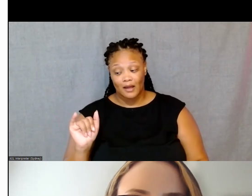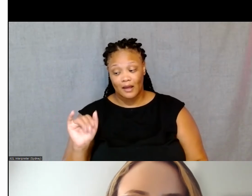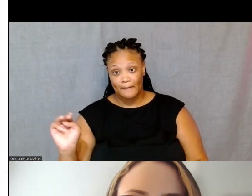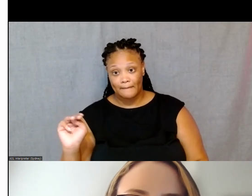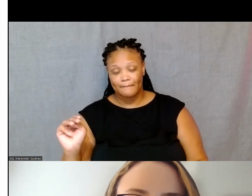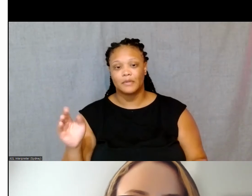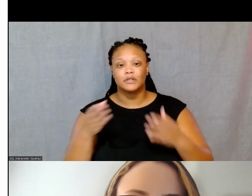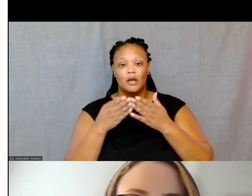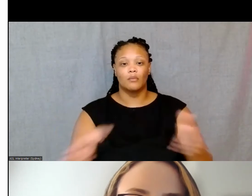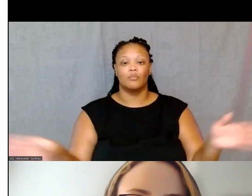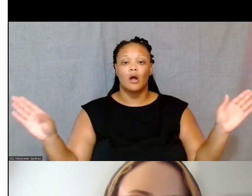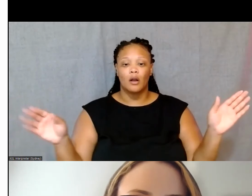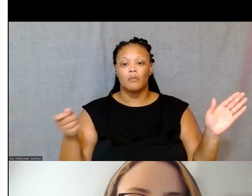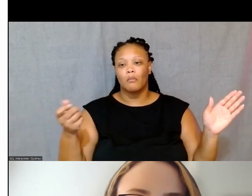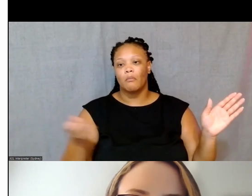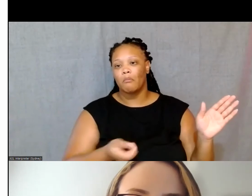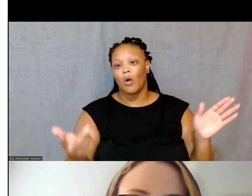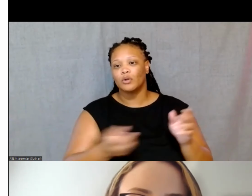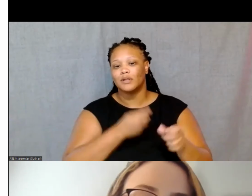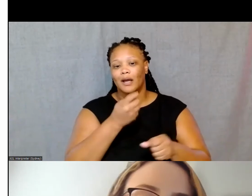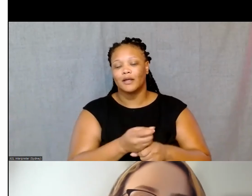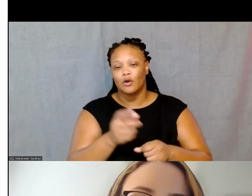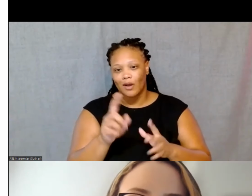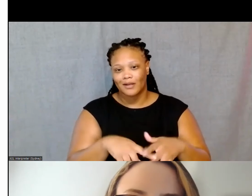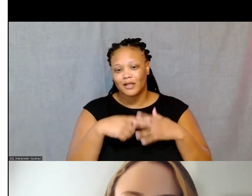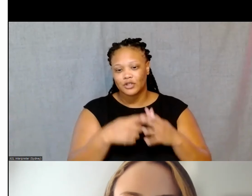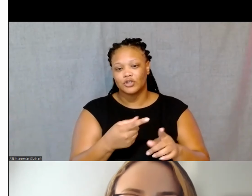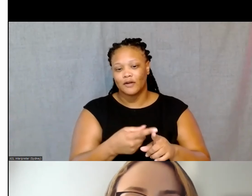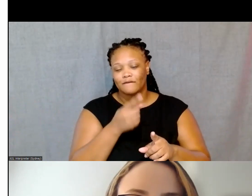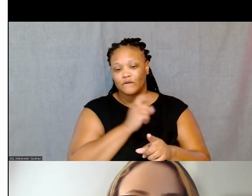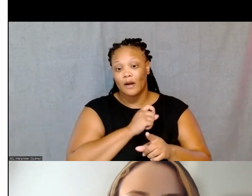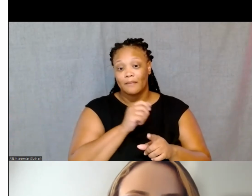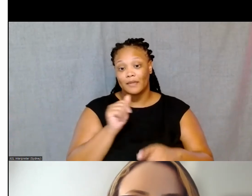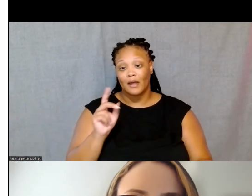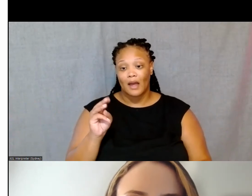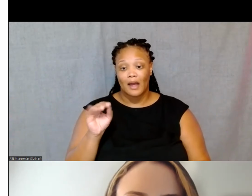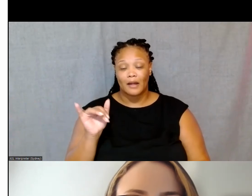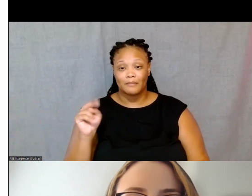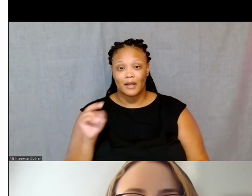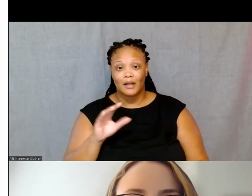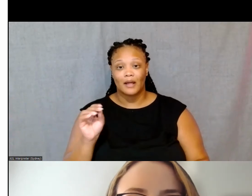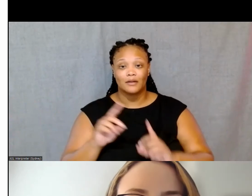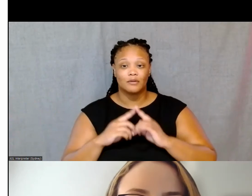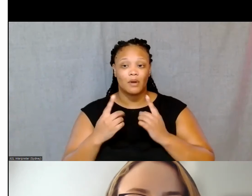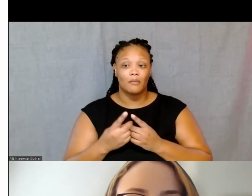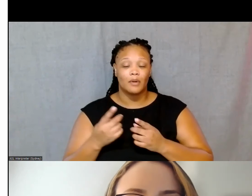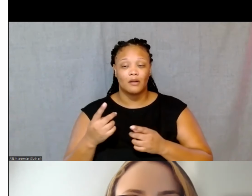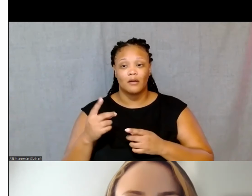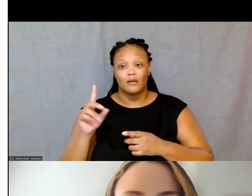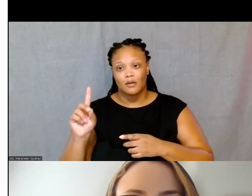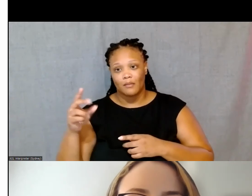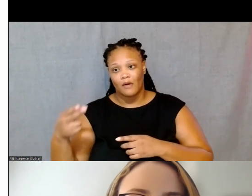broad multi-year initiative led by the administration and the Department of Healthcare Services to improve the quality of life and